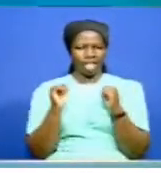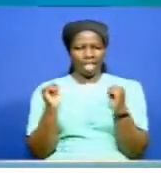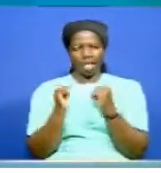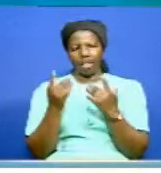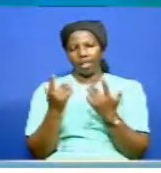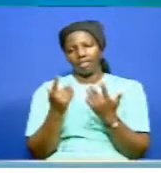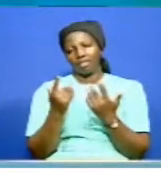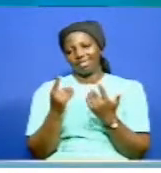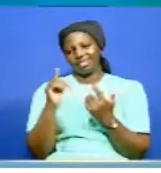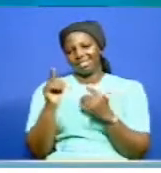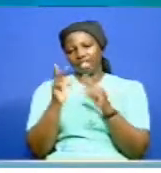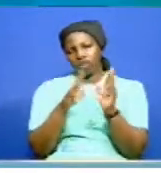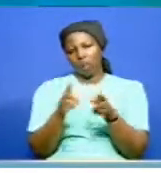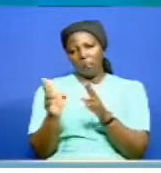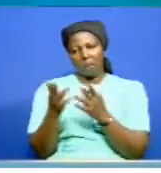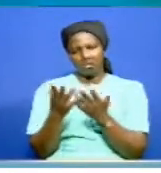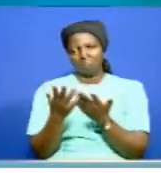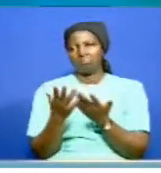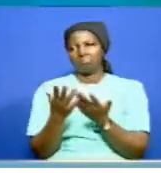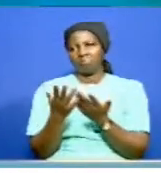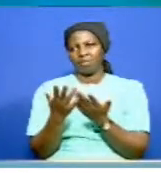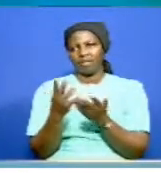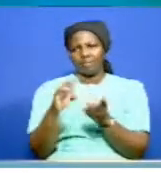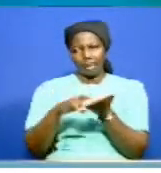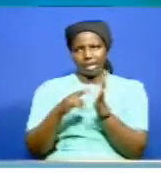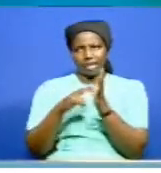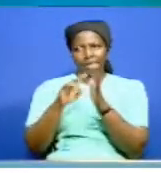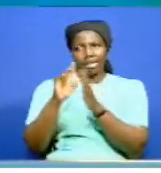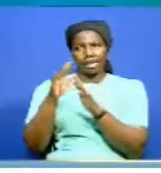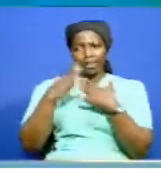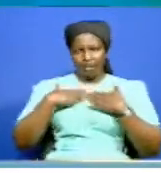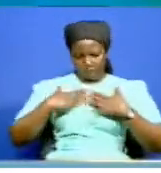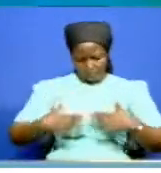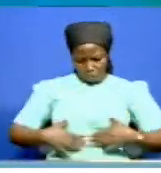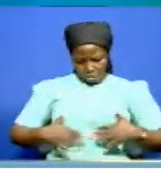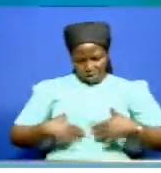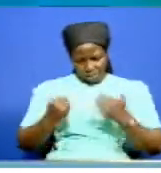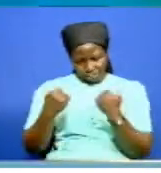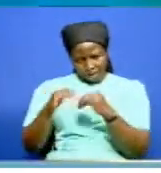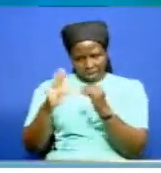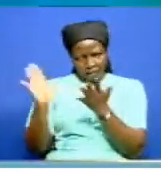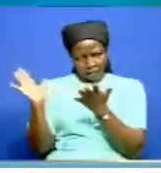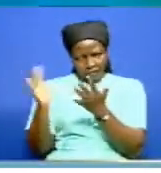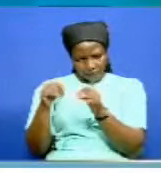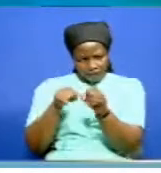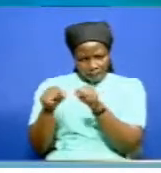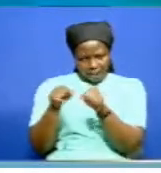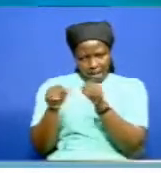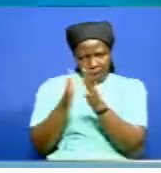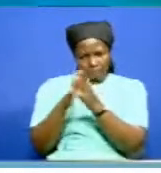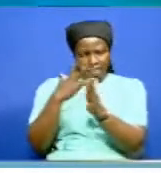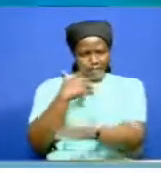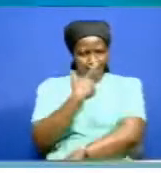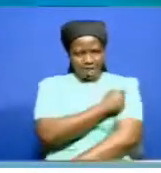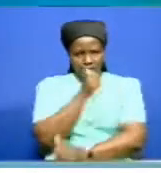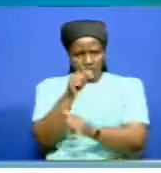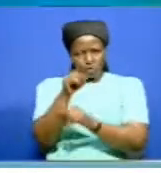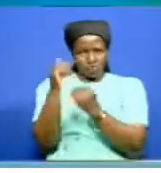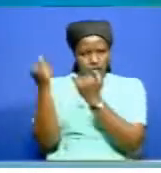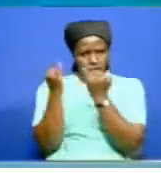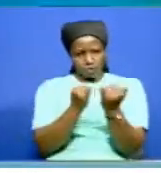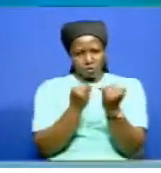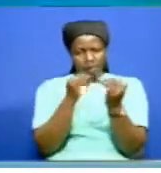now gearing up to fight the vaccine that you have introduced into your body. So it's your body